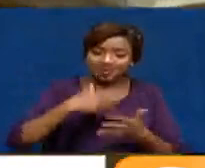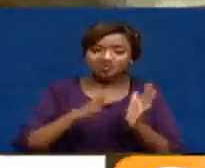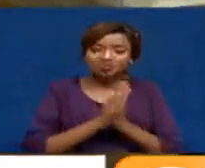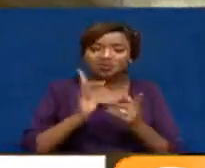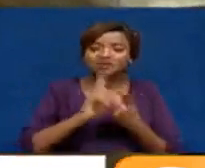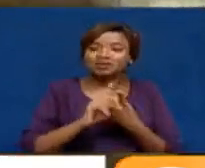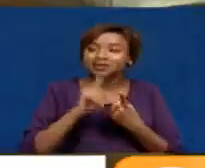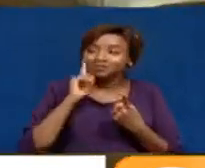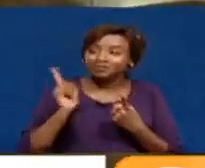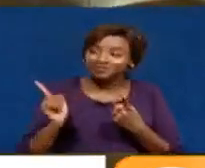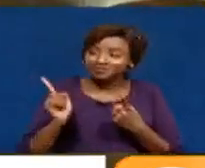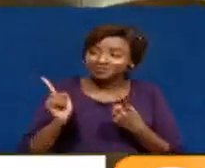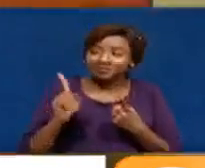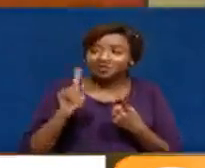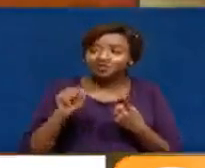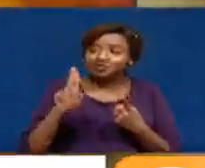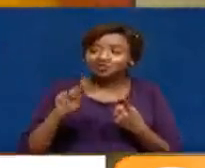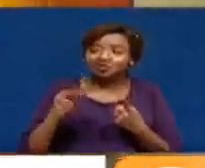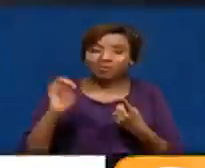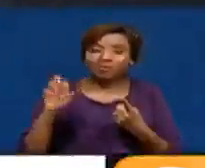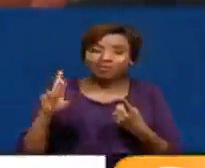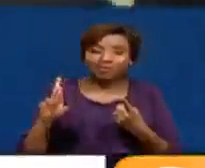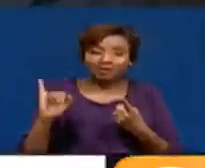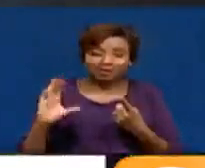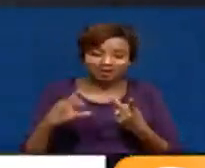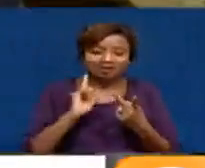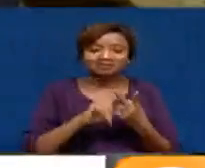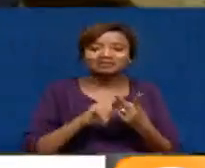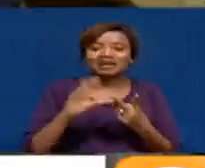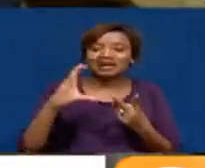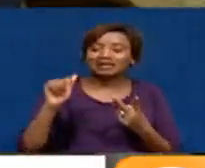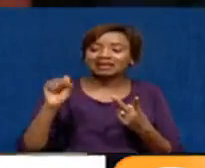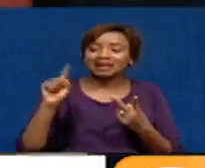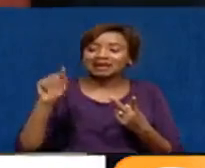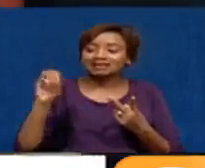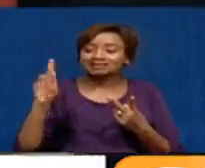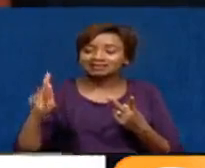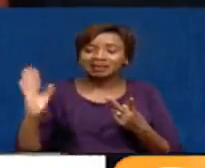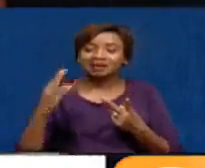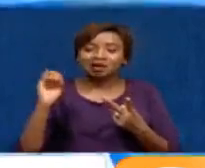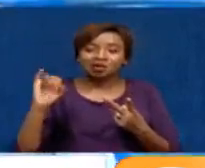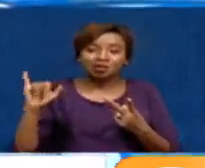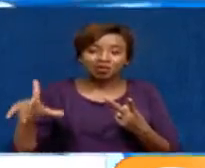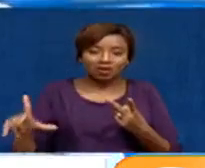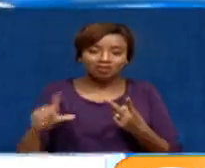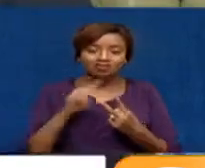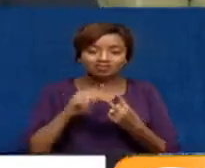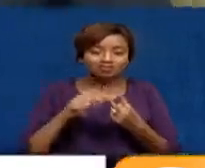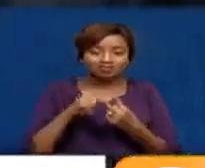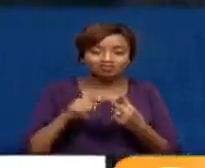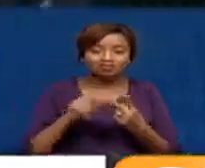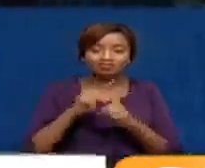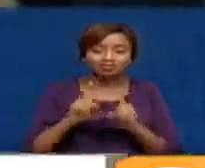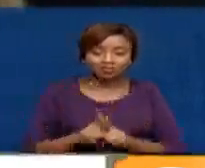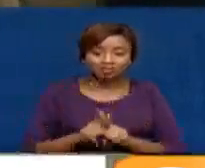turmeric, all done by hand. Most of the raw materials that we were to use and we use are already available. The most special